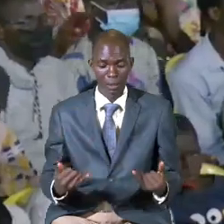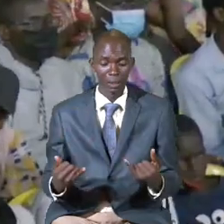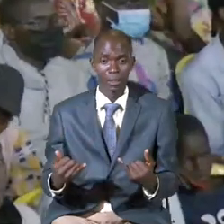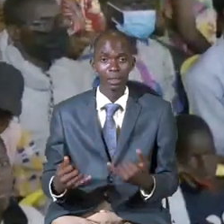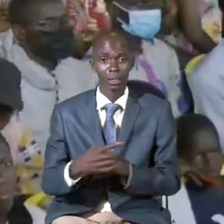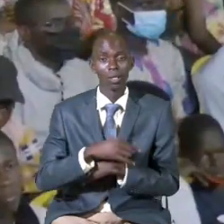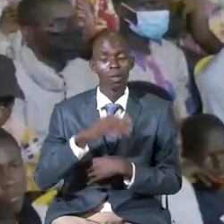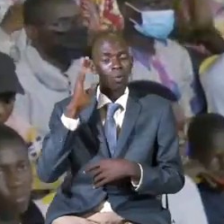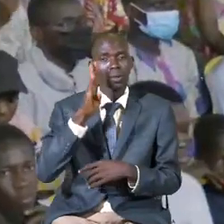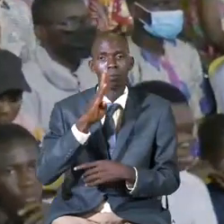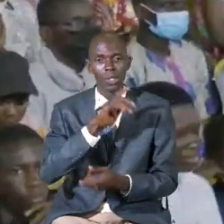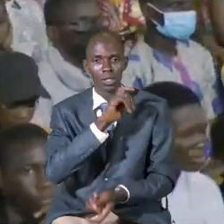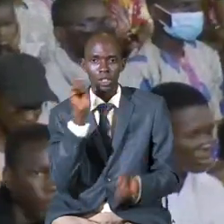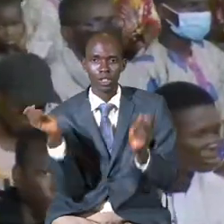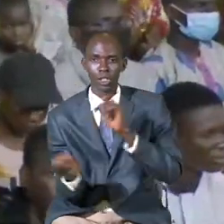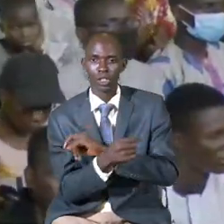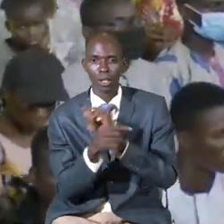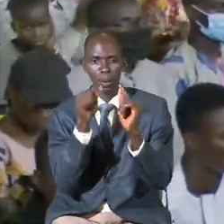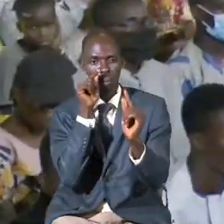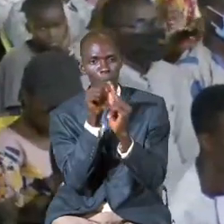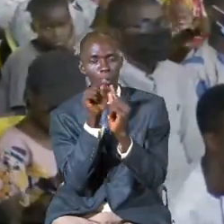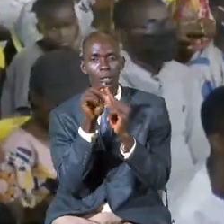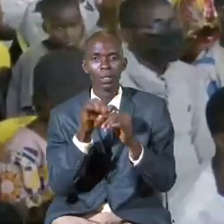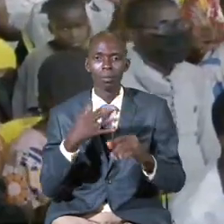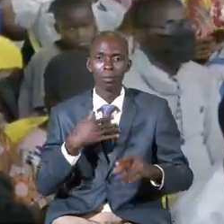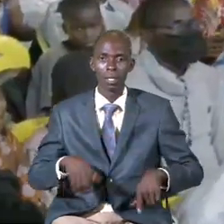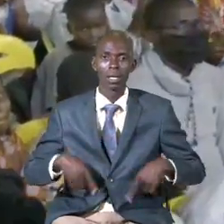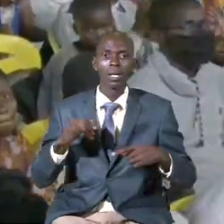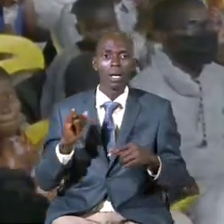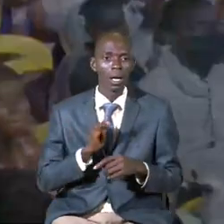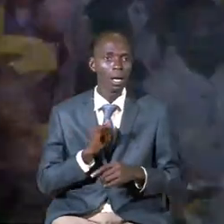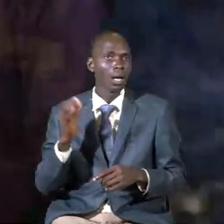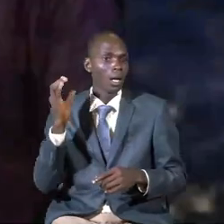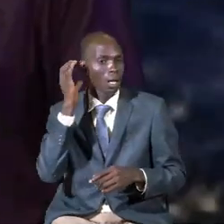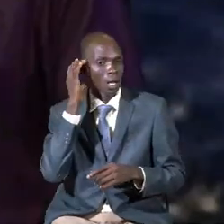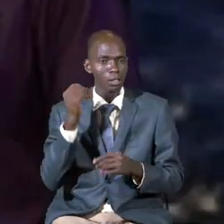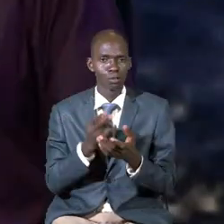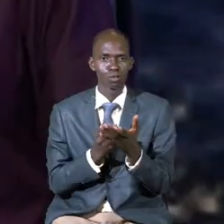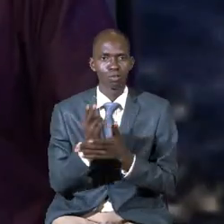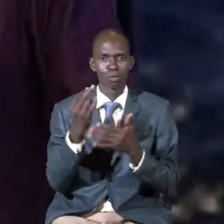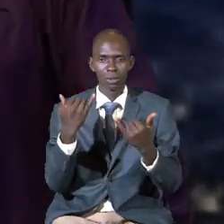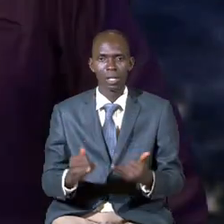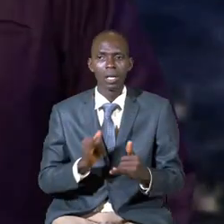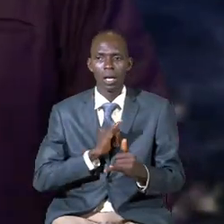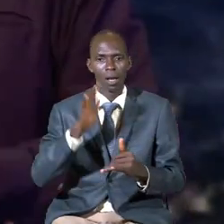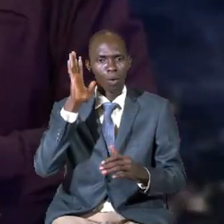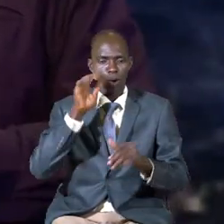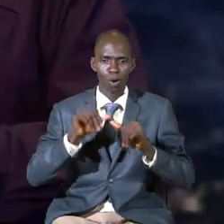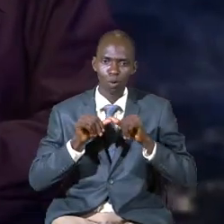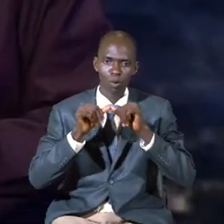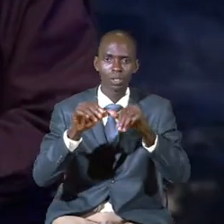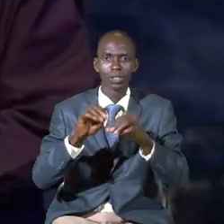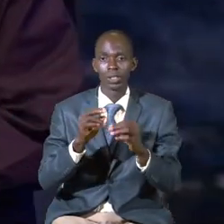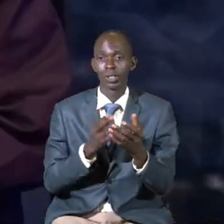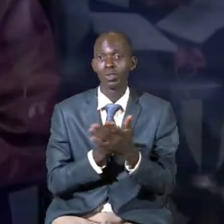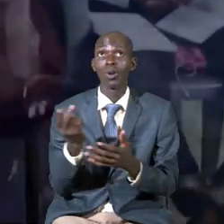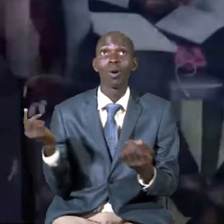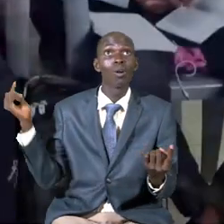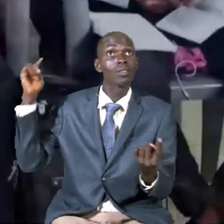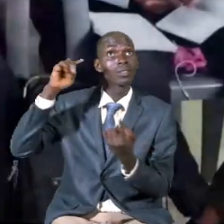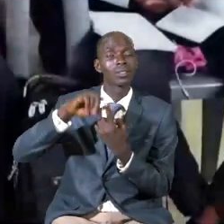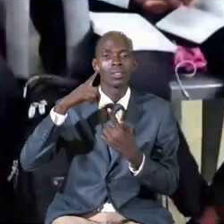life i have the truth now i will continue in the truth until the final